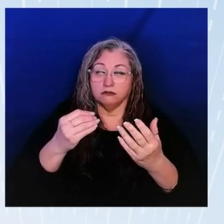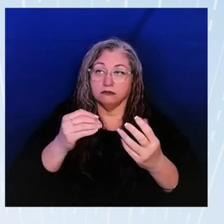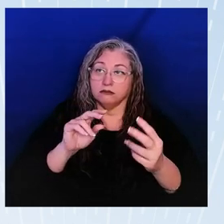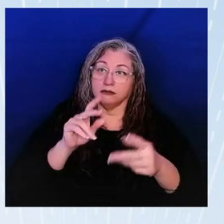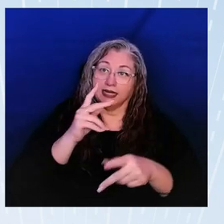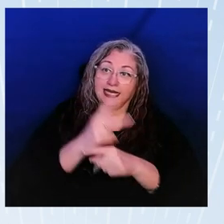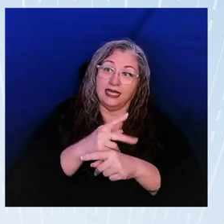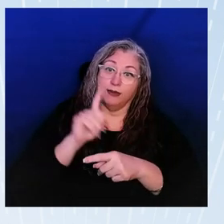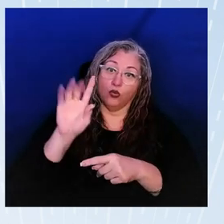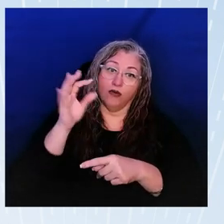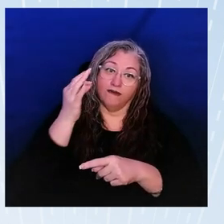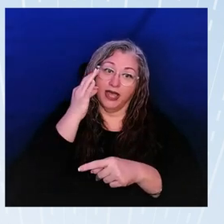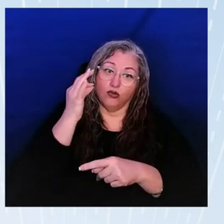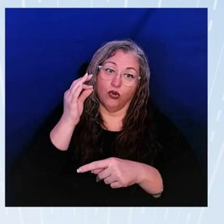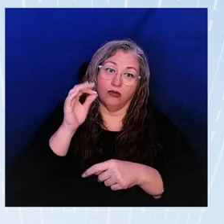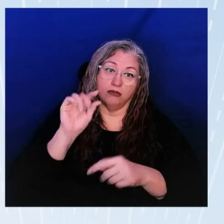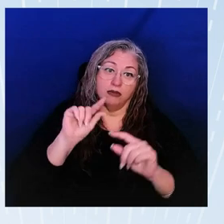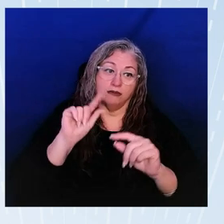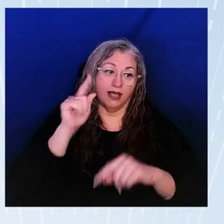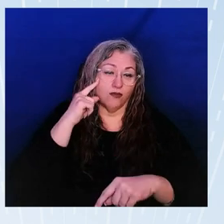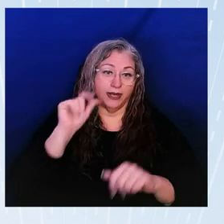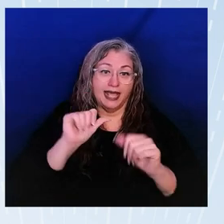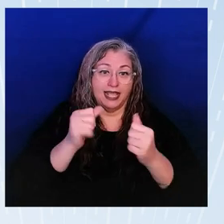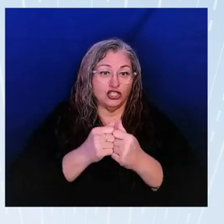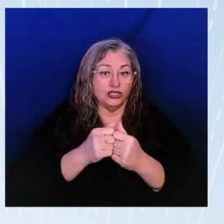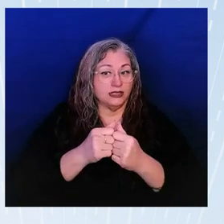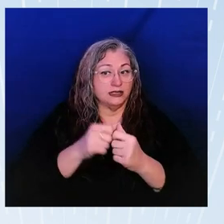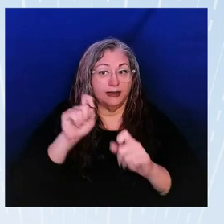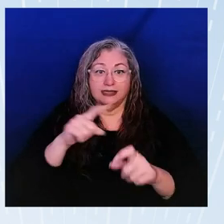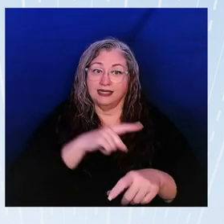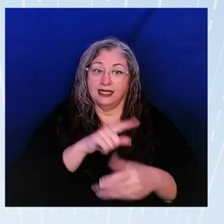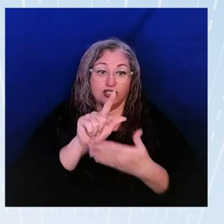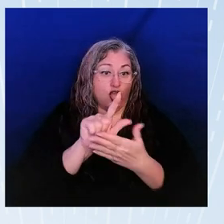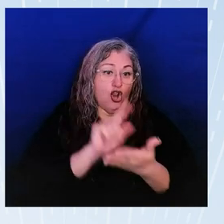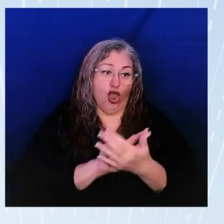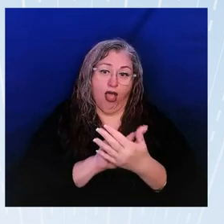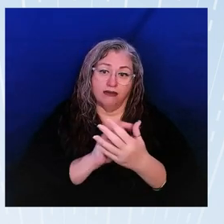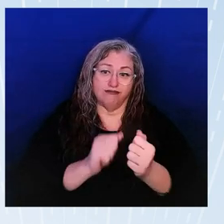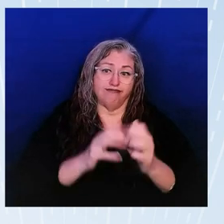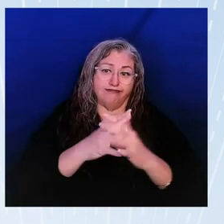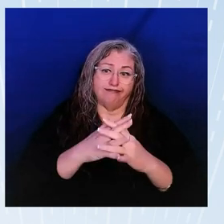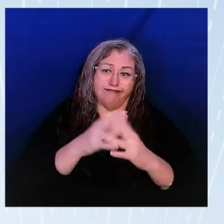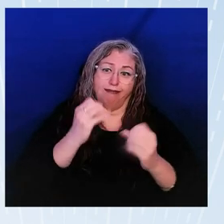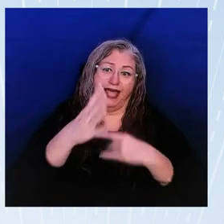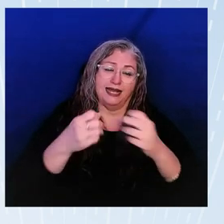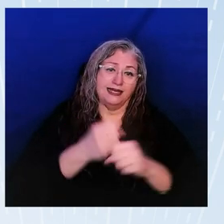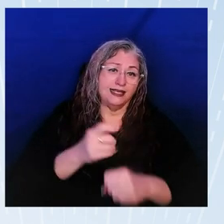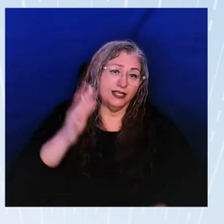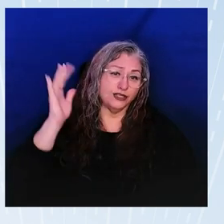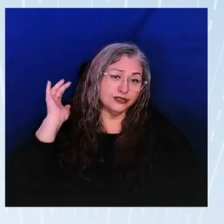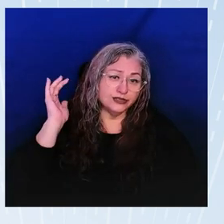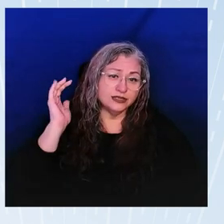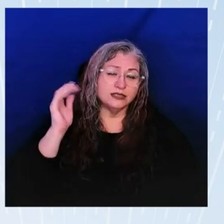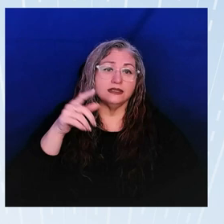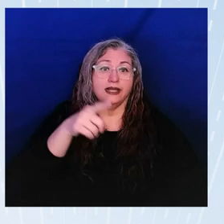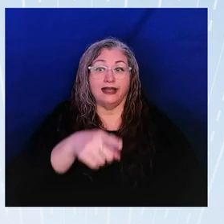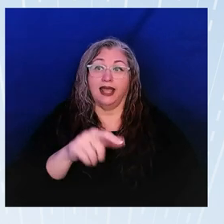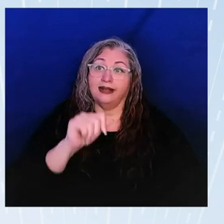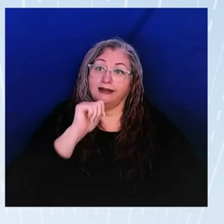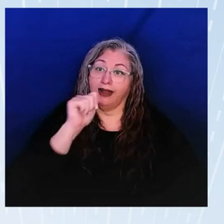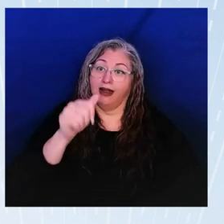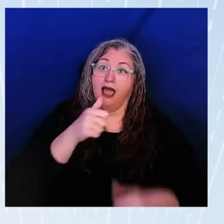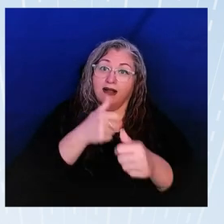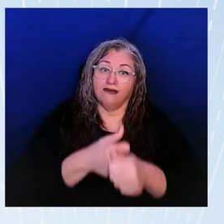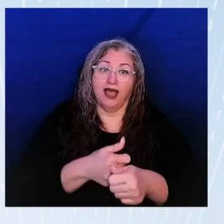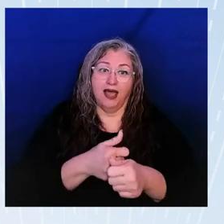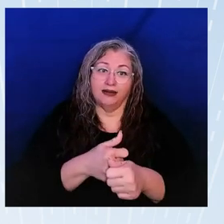agencies accountable. I mean, these are laws that got enacted years ago. and for them not to enact it really